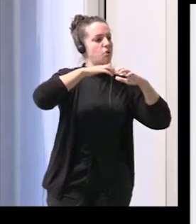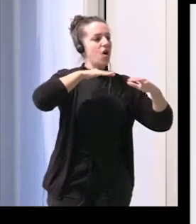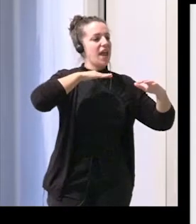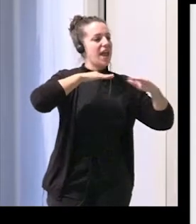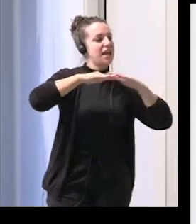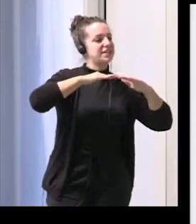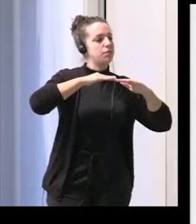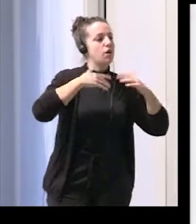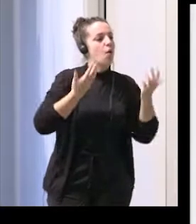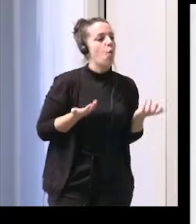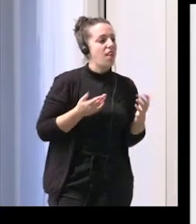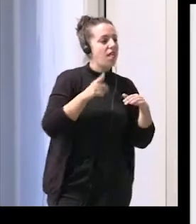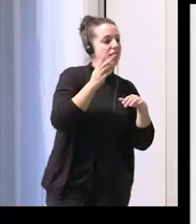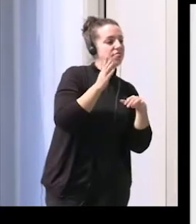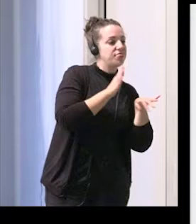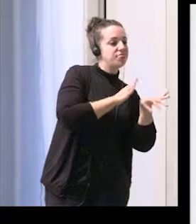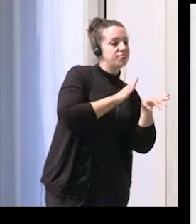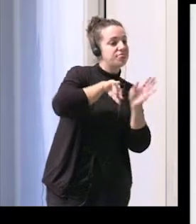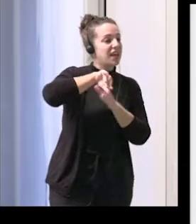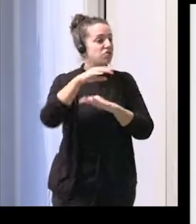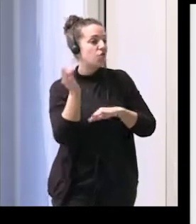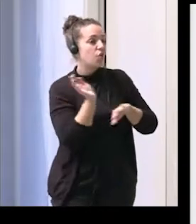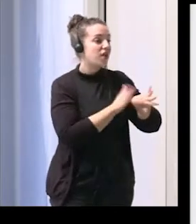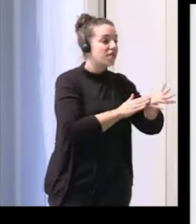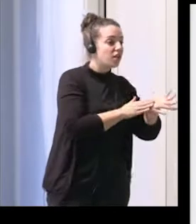So if we just look at the right brain for right now,